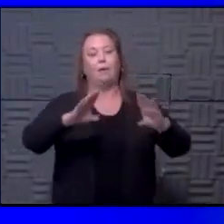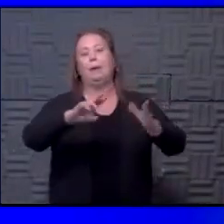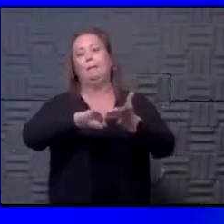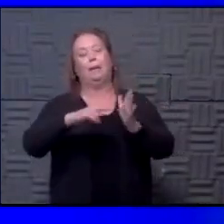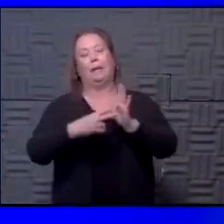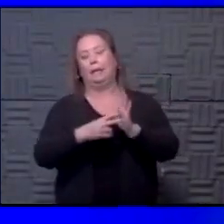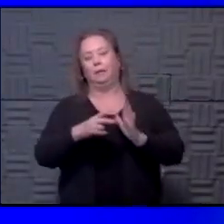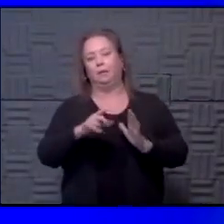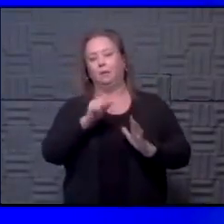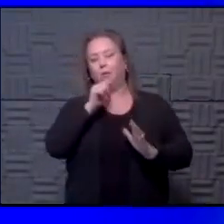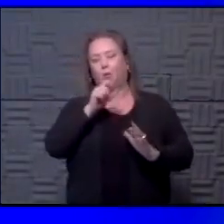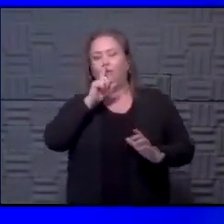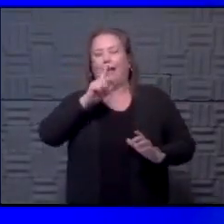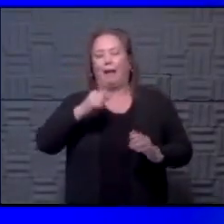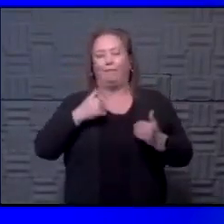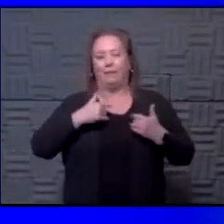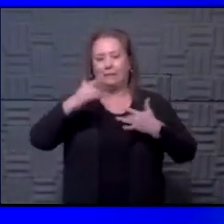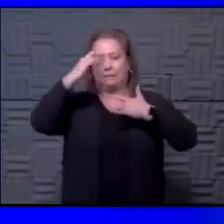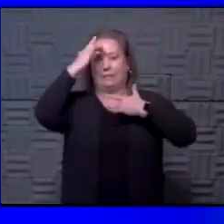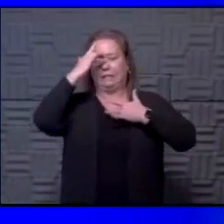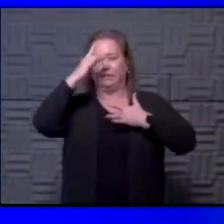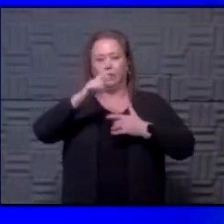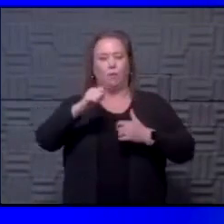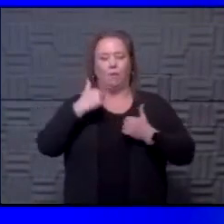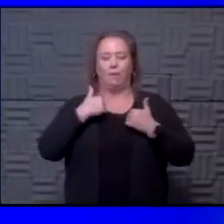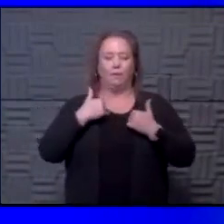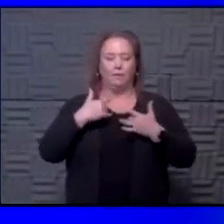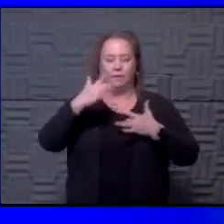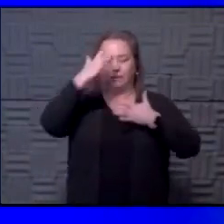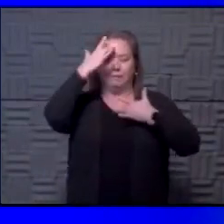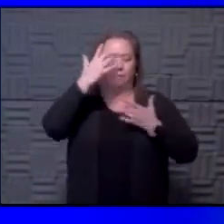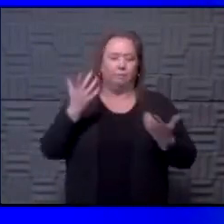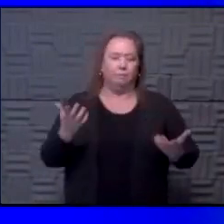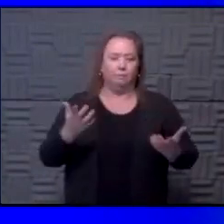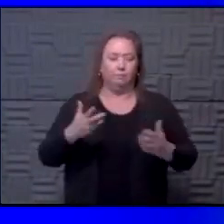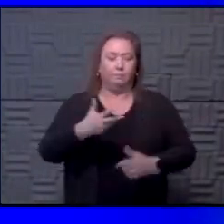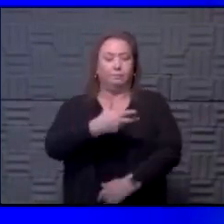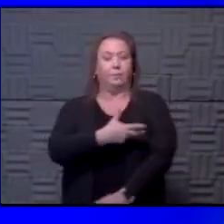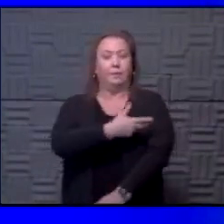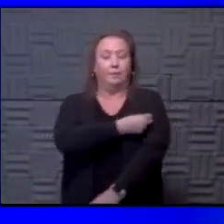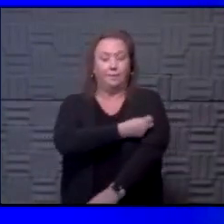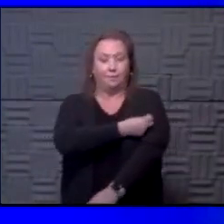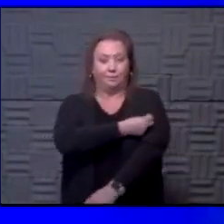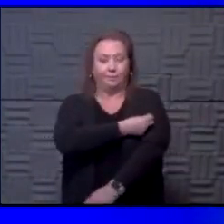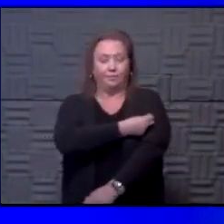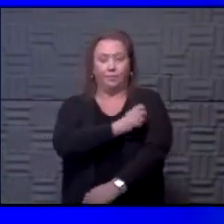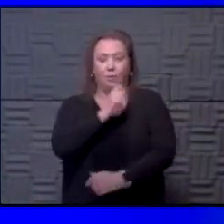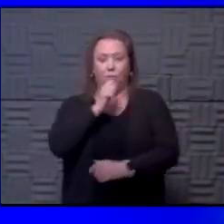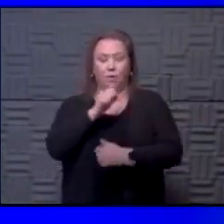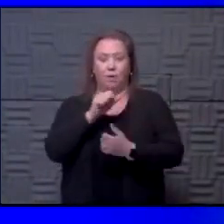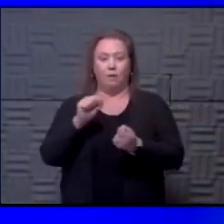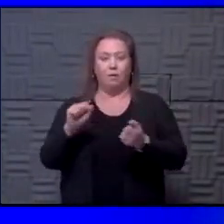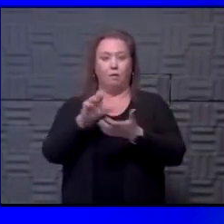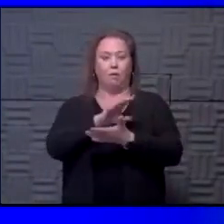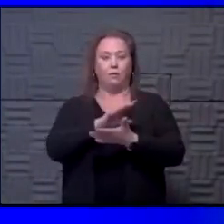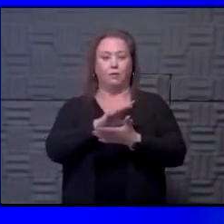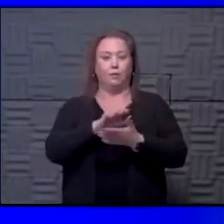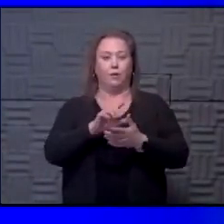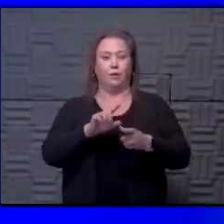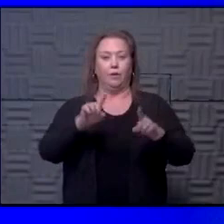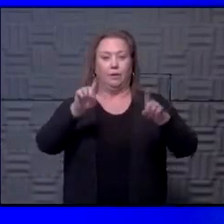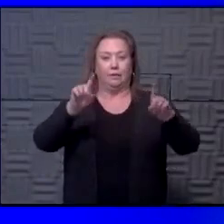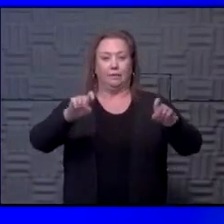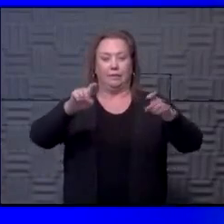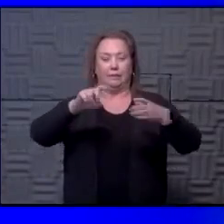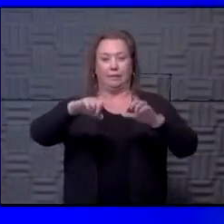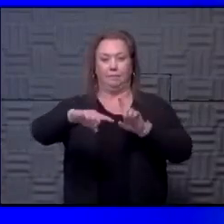really have the infection, you won't get symptoms from it. But just getting the vaccine will not cause you to ever test positive